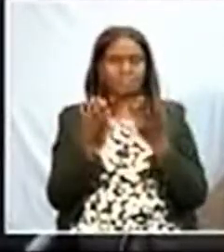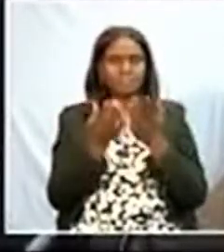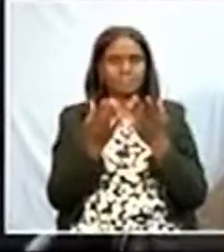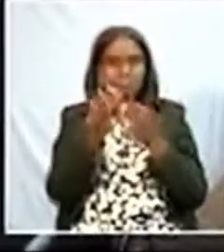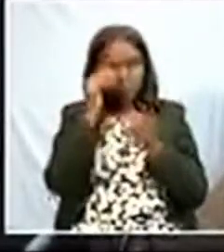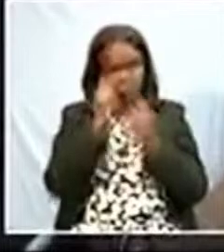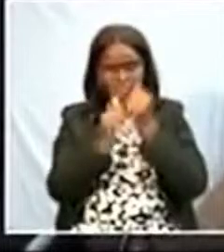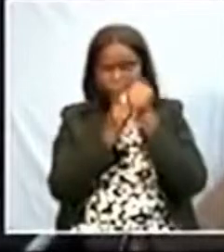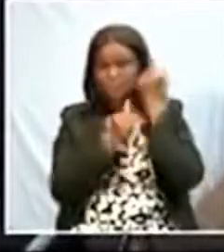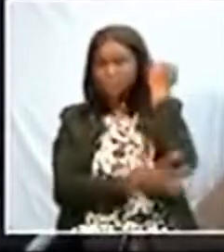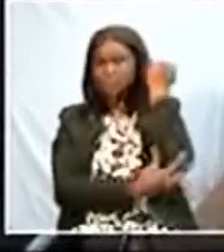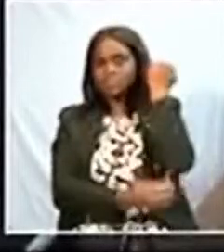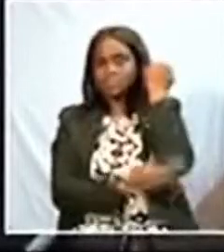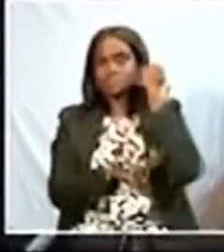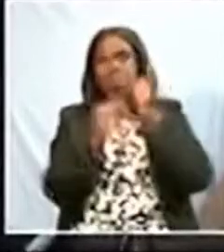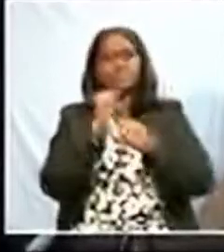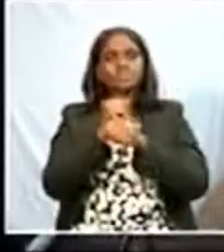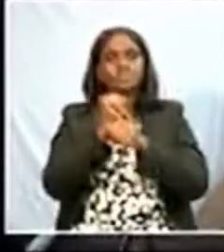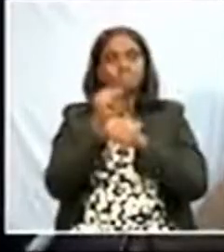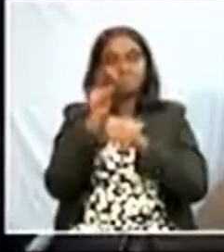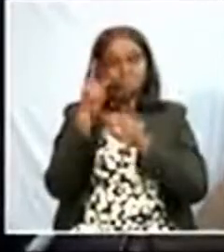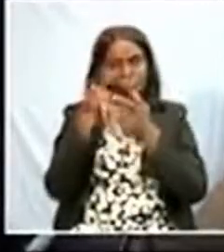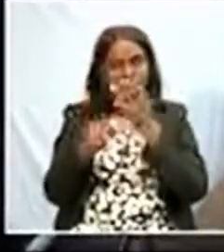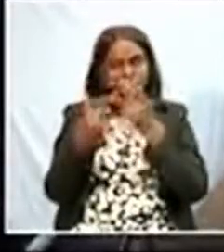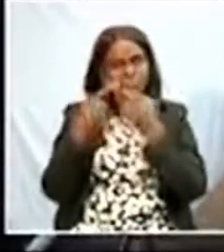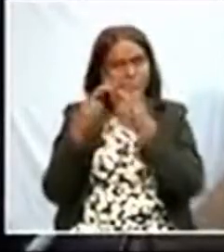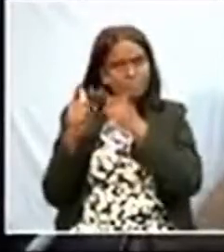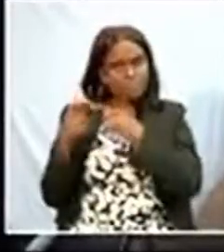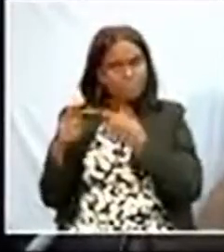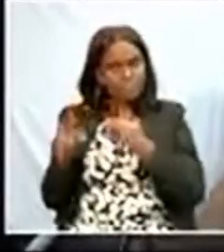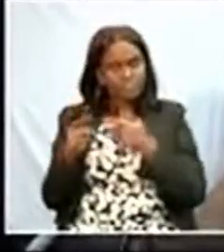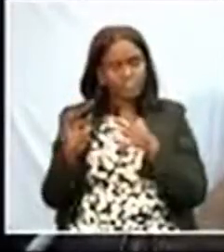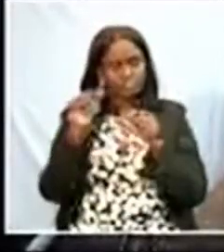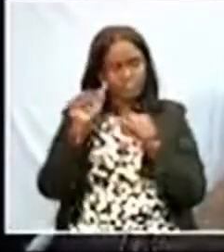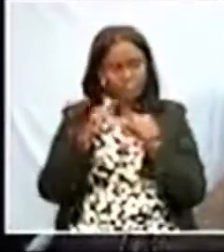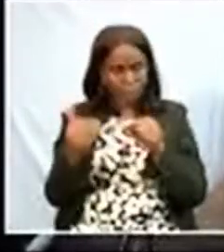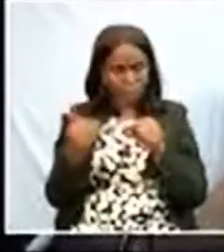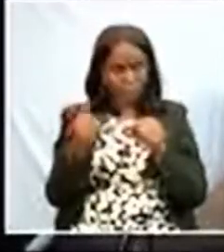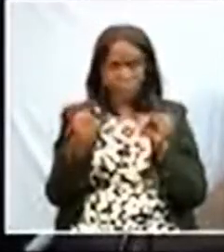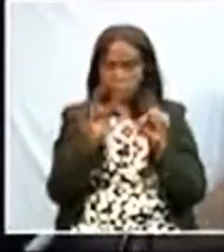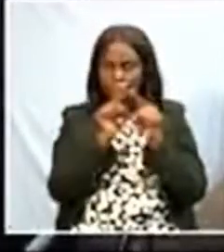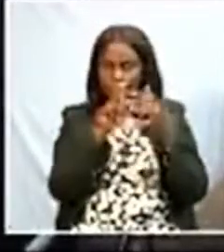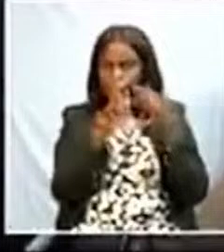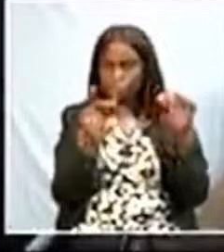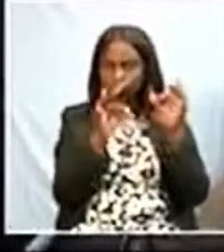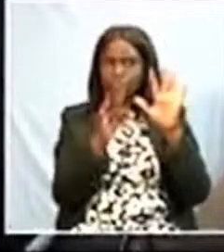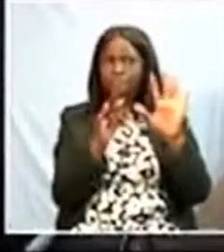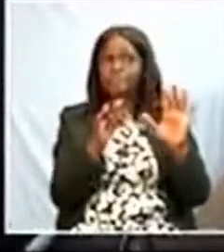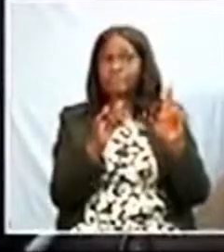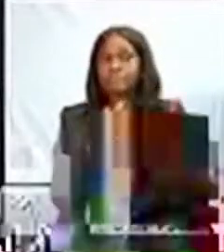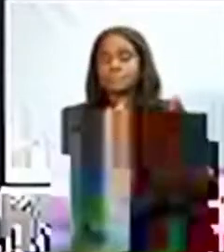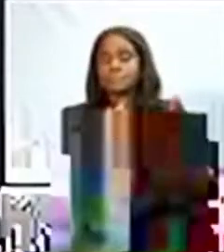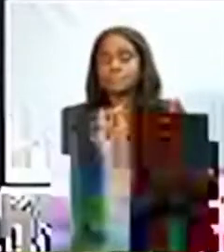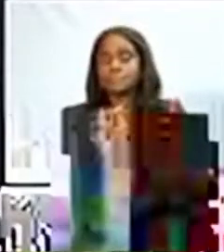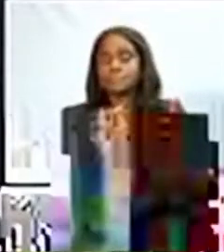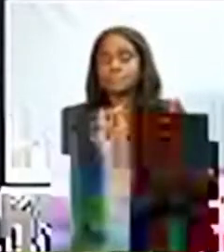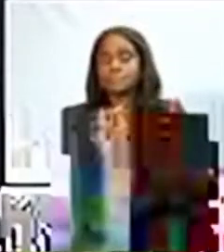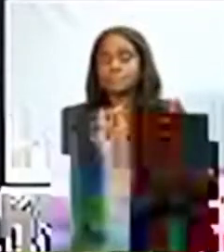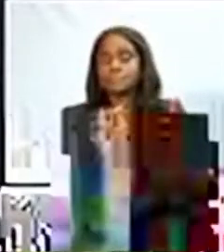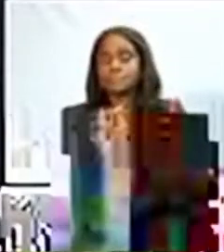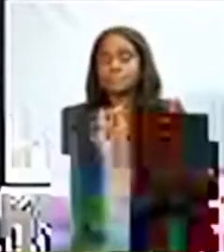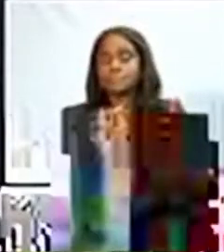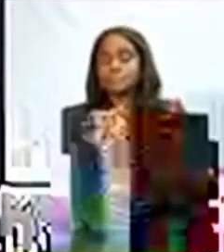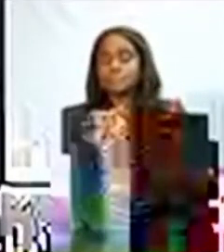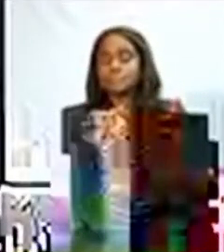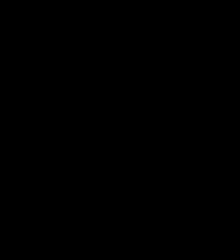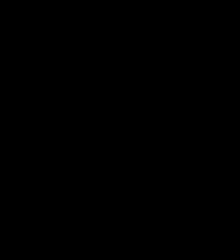because of poor workmanship, of which the defects, everything, the stories are there, cracked and